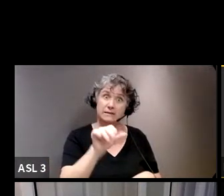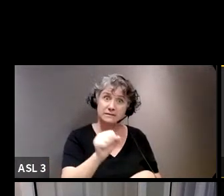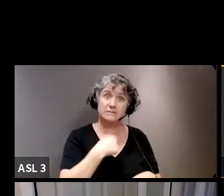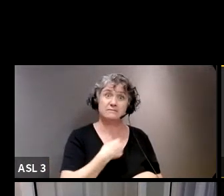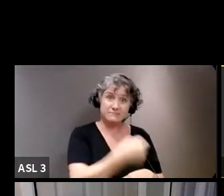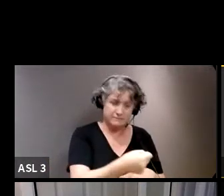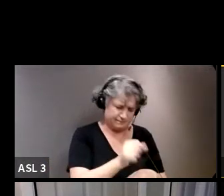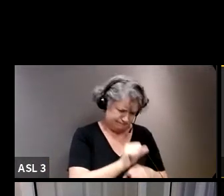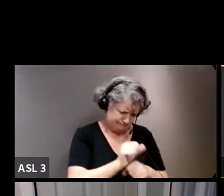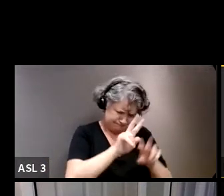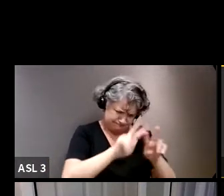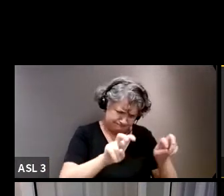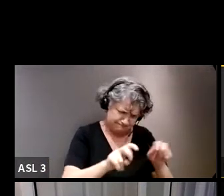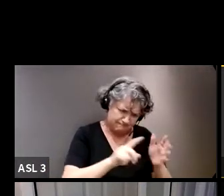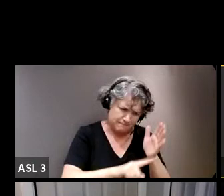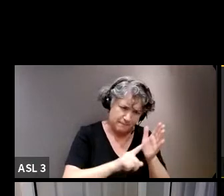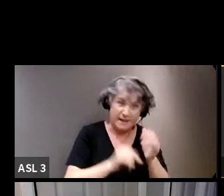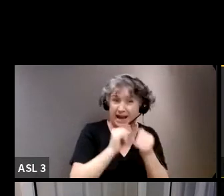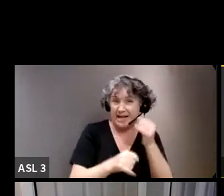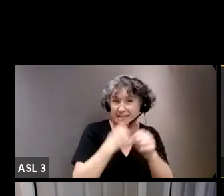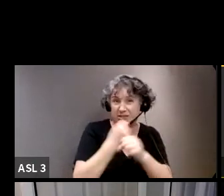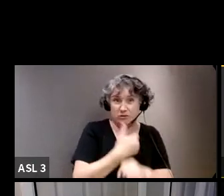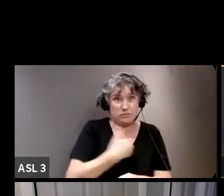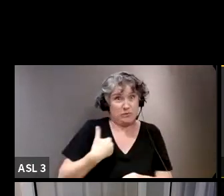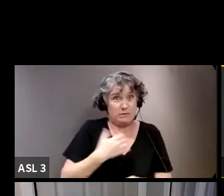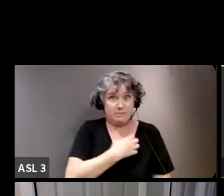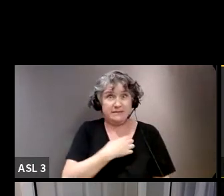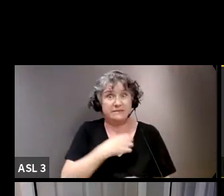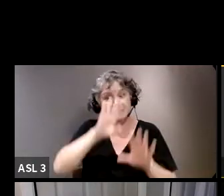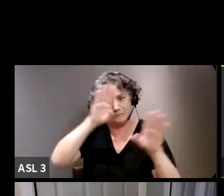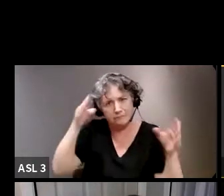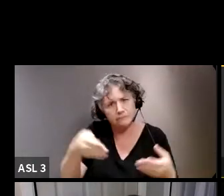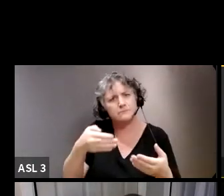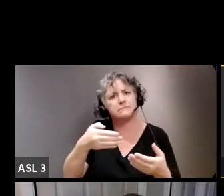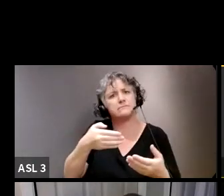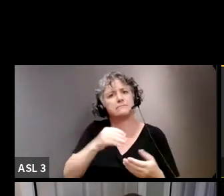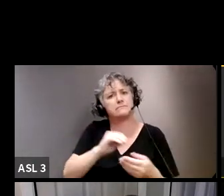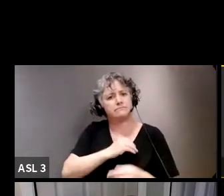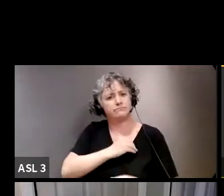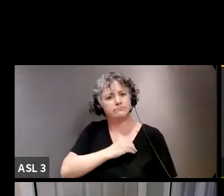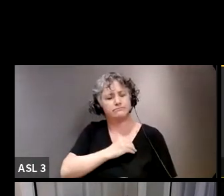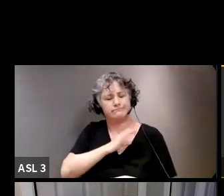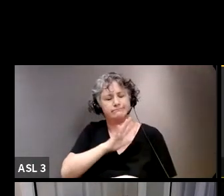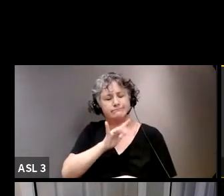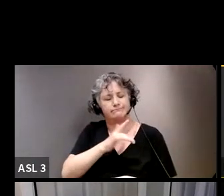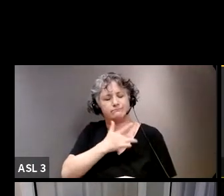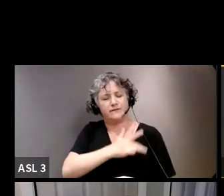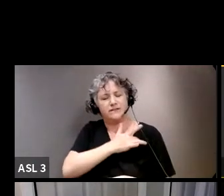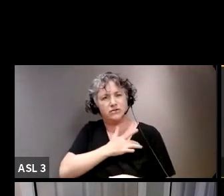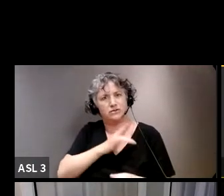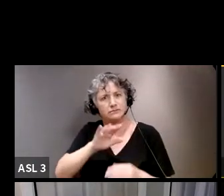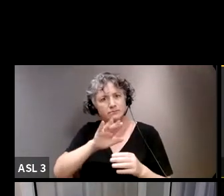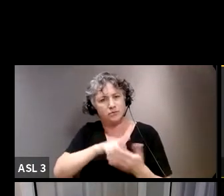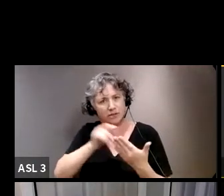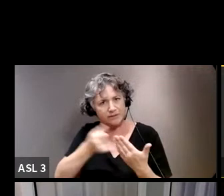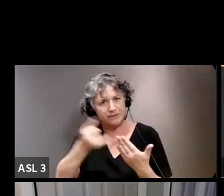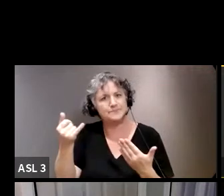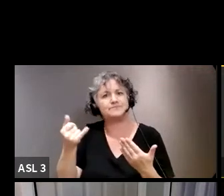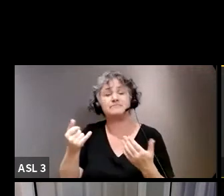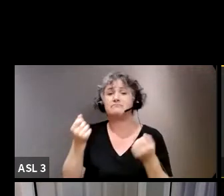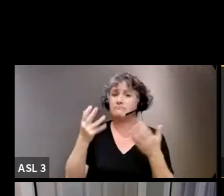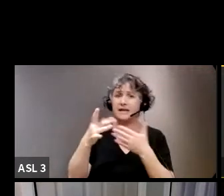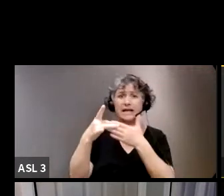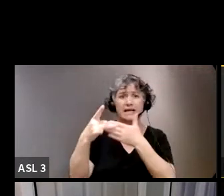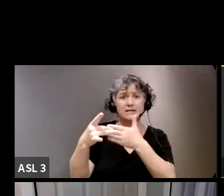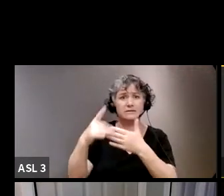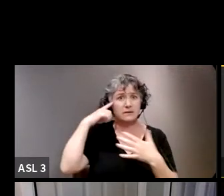year with the toronto police on that provincial project it included many of the current leaders from the city of ottawa who were involved in the mental